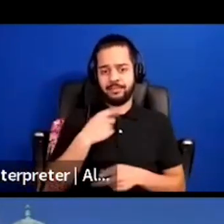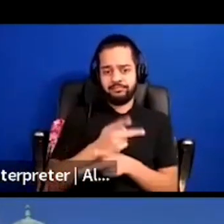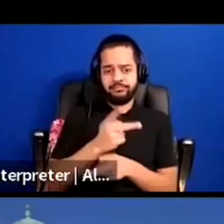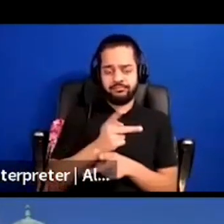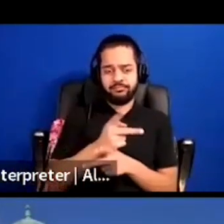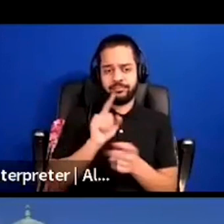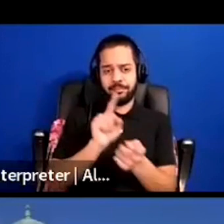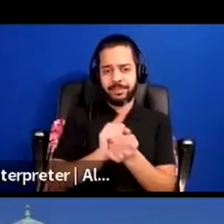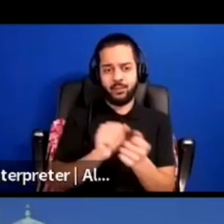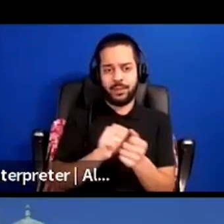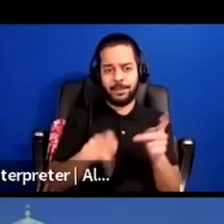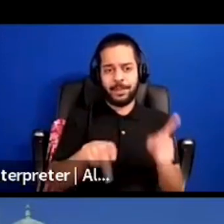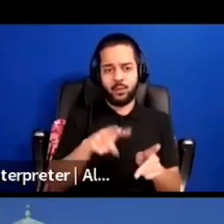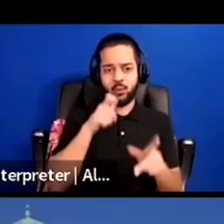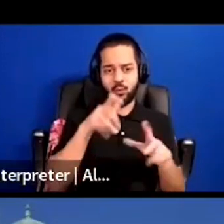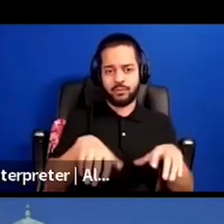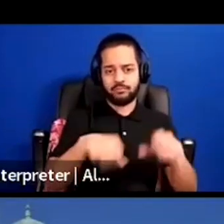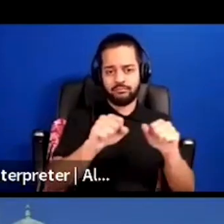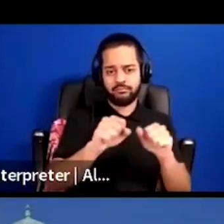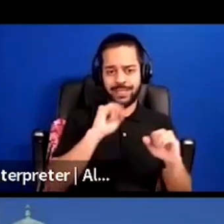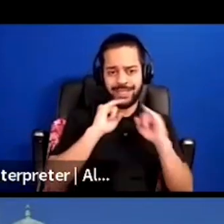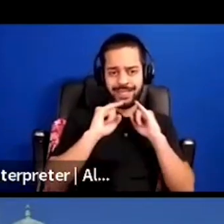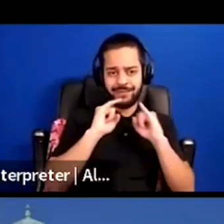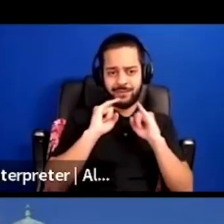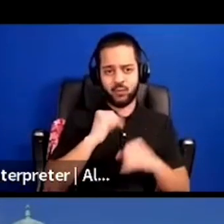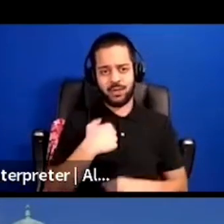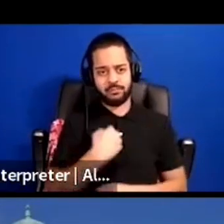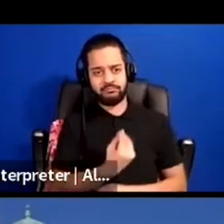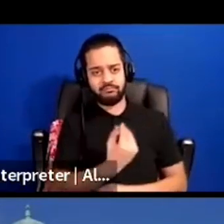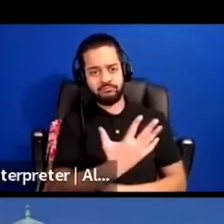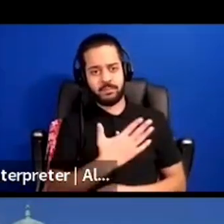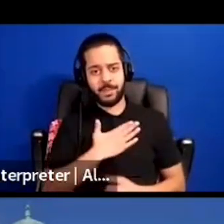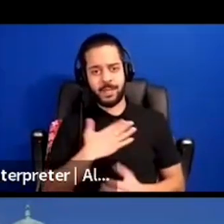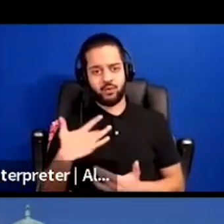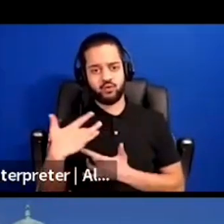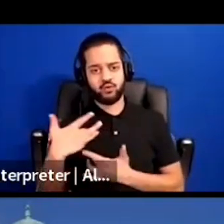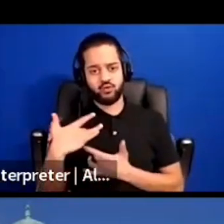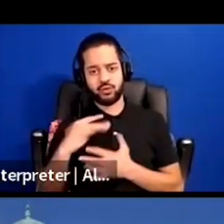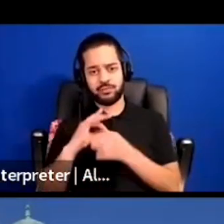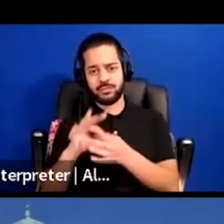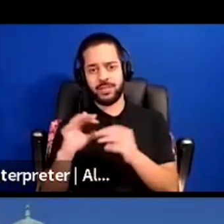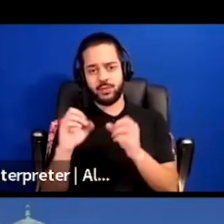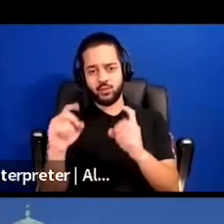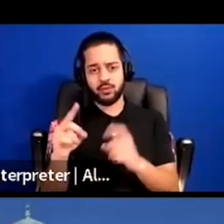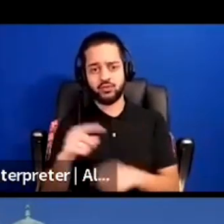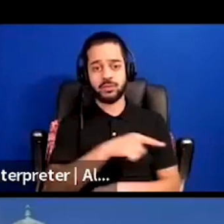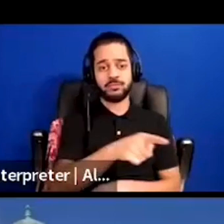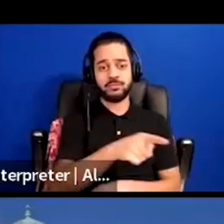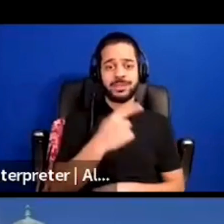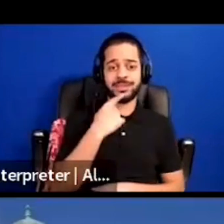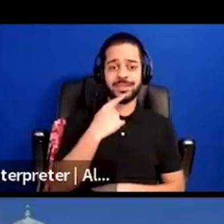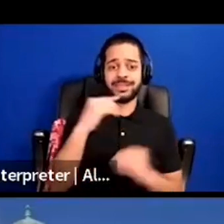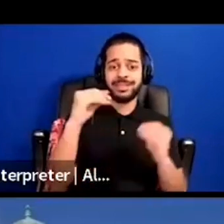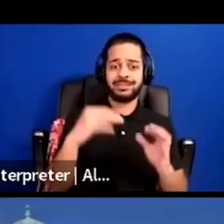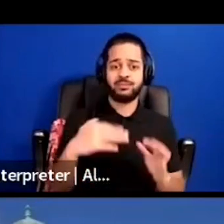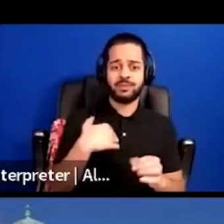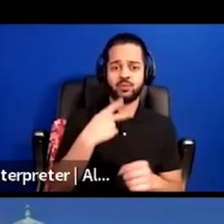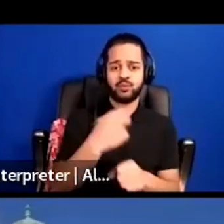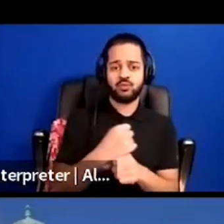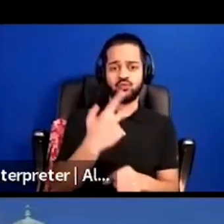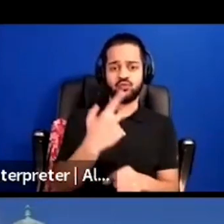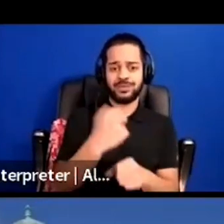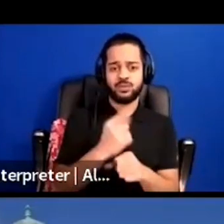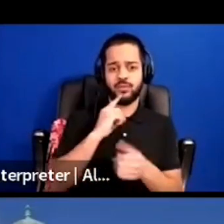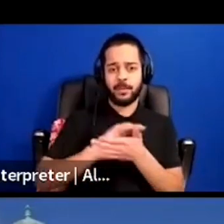a concern about certifications. And she said that teachers have 2 to 3 years to get